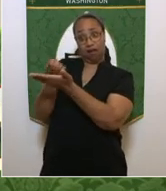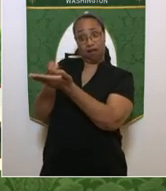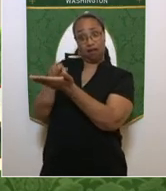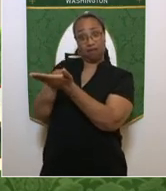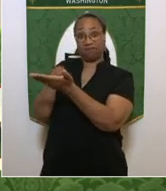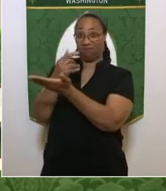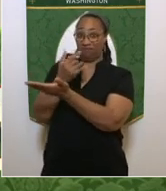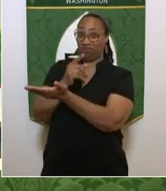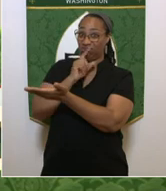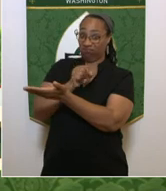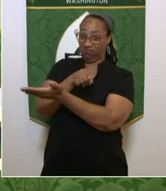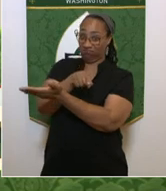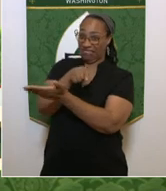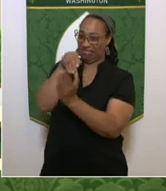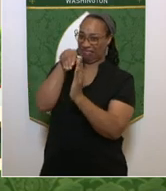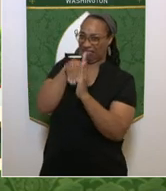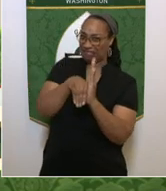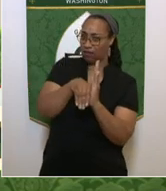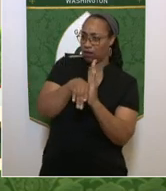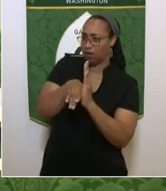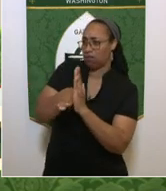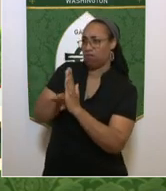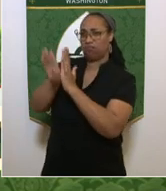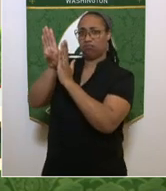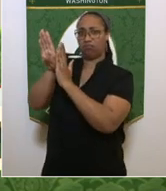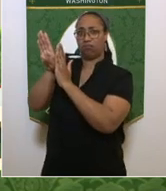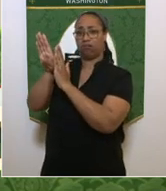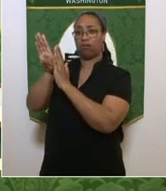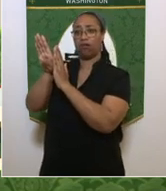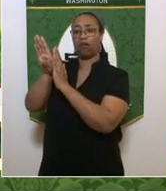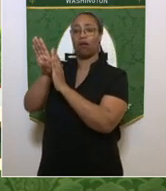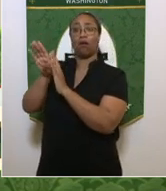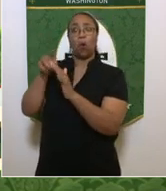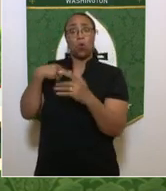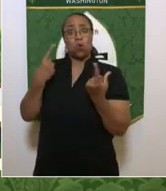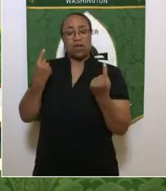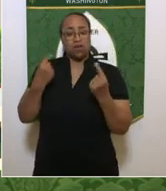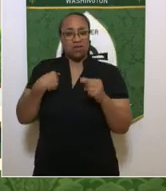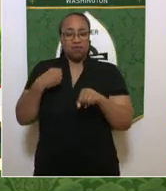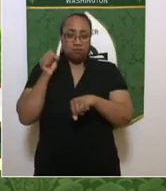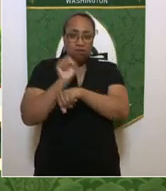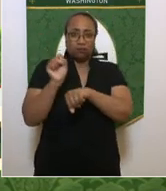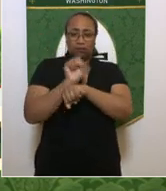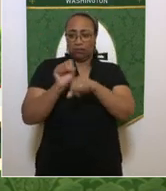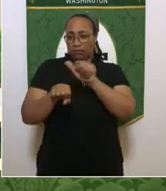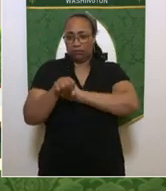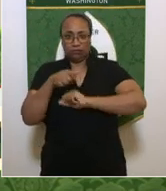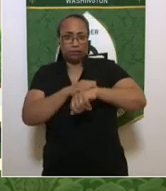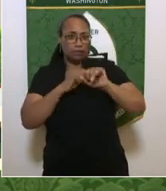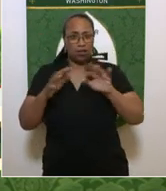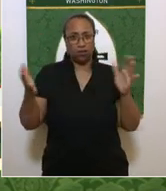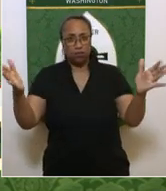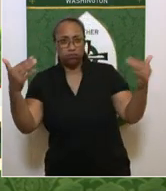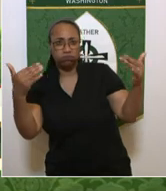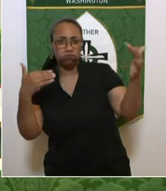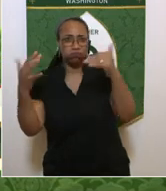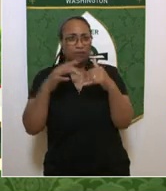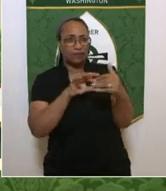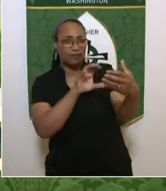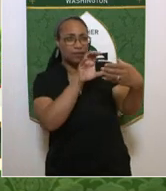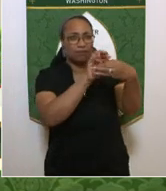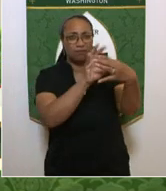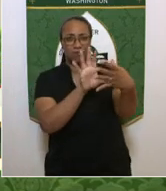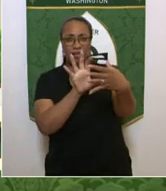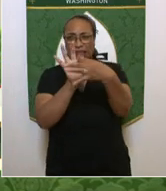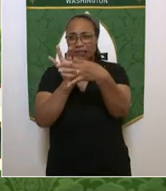But I'm happy to report that because we're working together and sticking together, that we're pulling together the